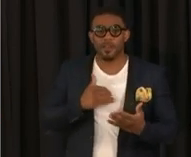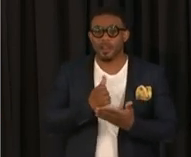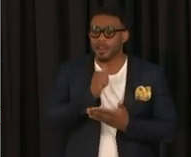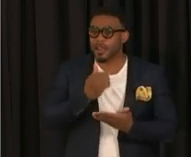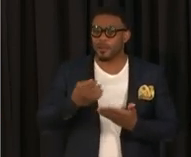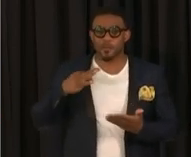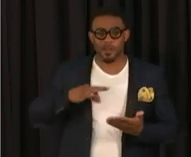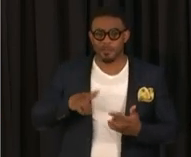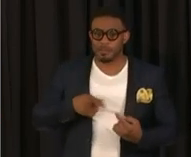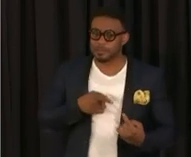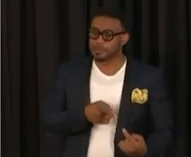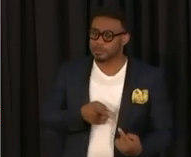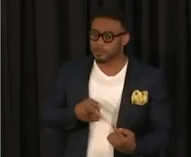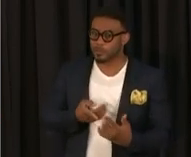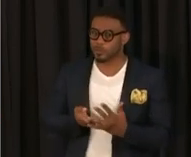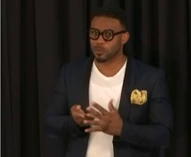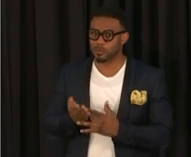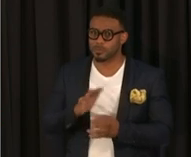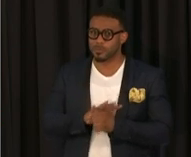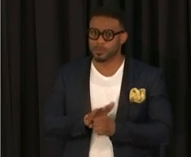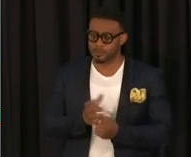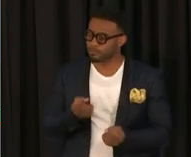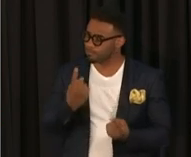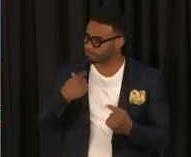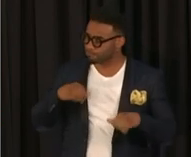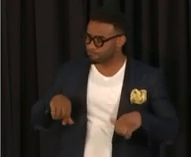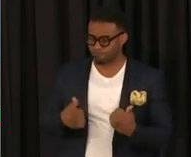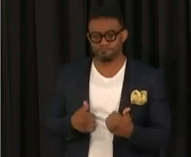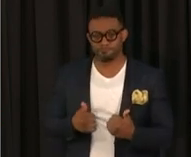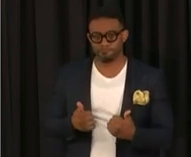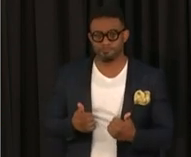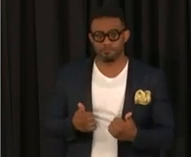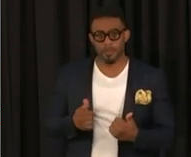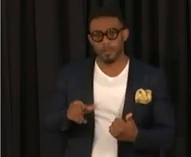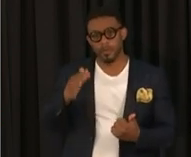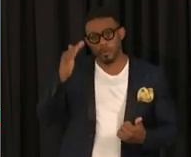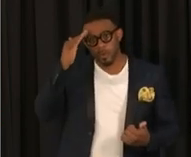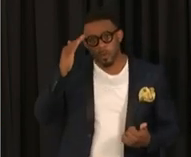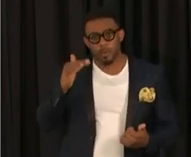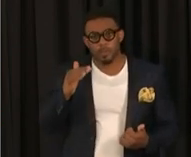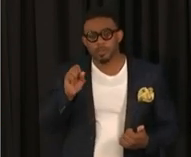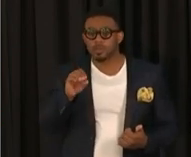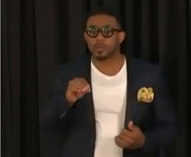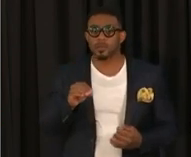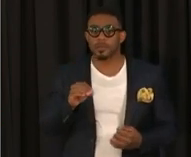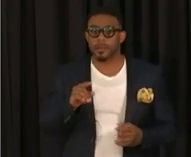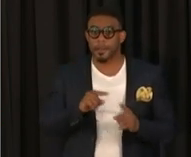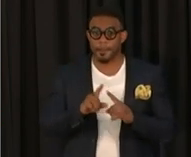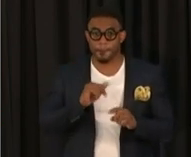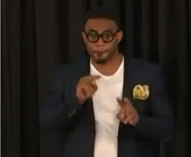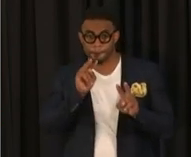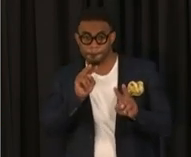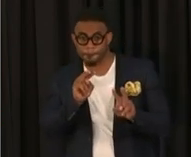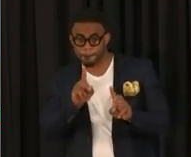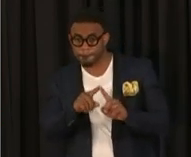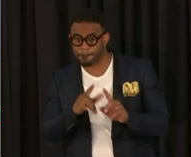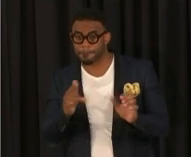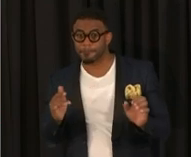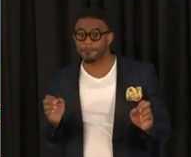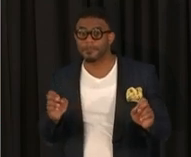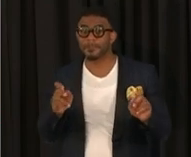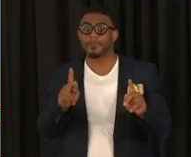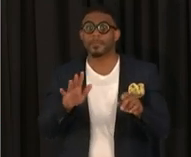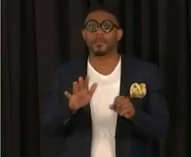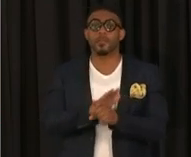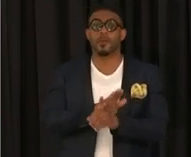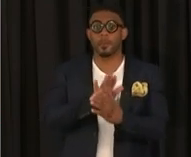of our nonprofits have been struggling through the pandemic. It's been challenging, as you all know. And so as we are looking to coming